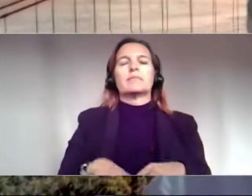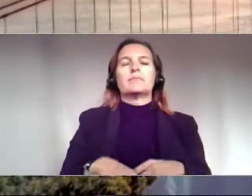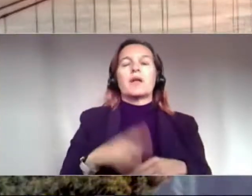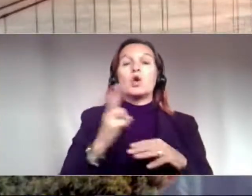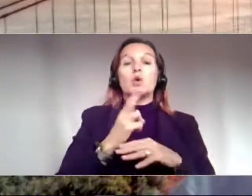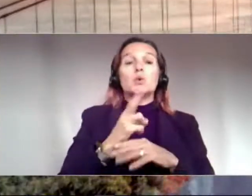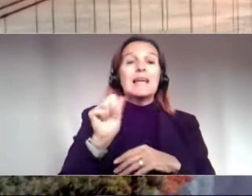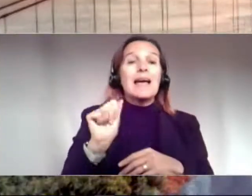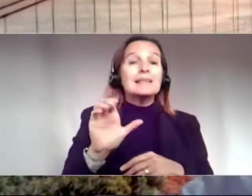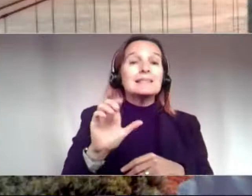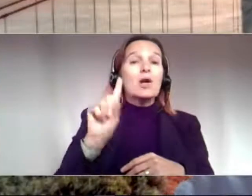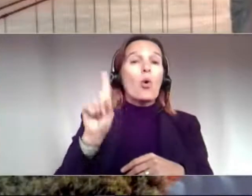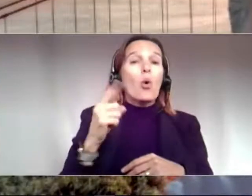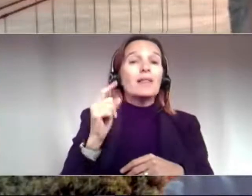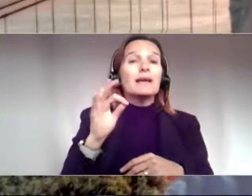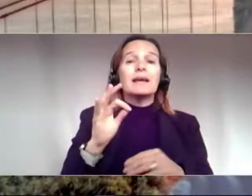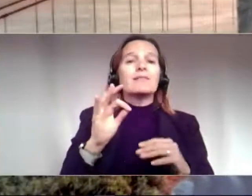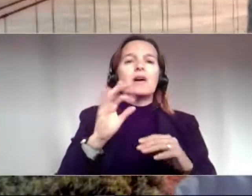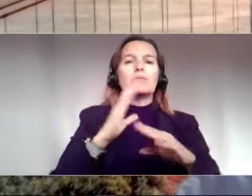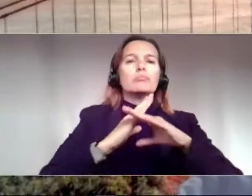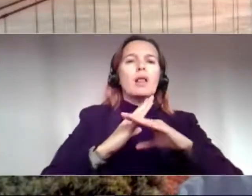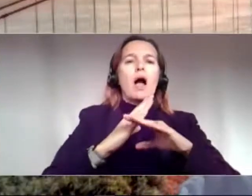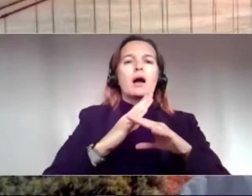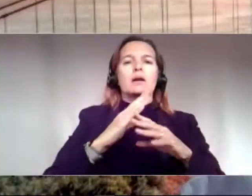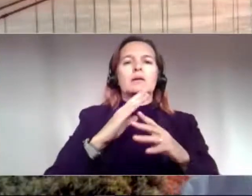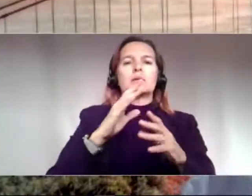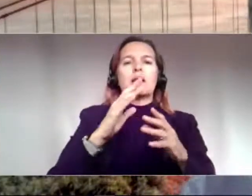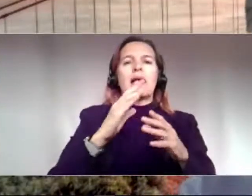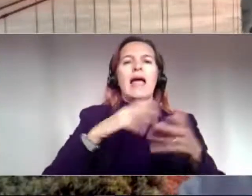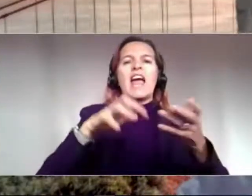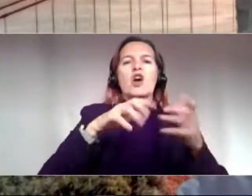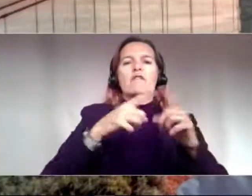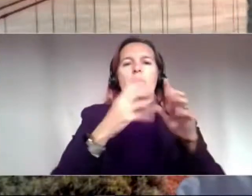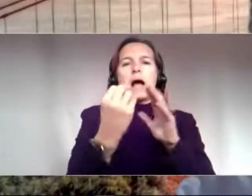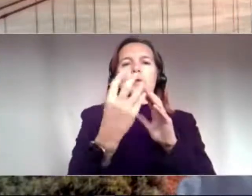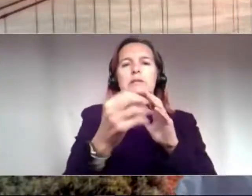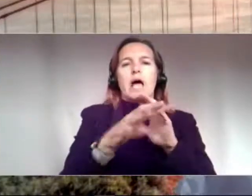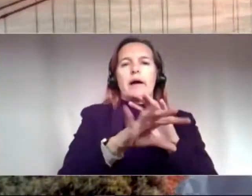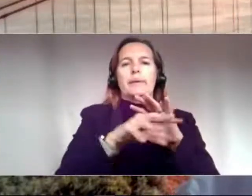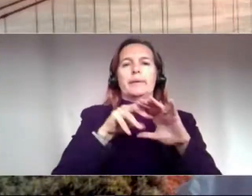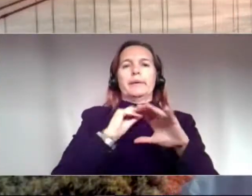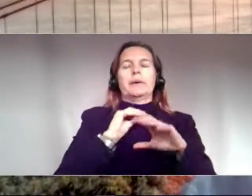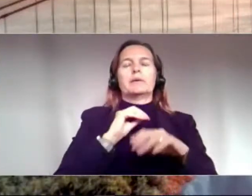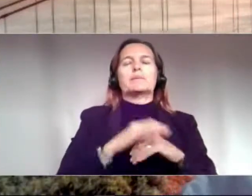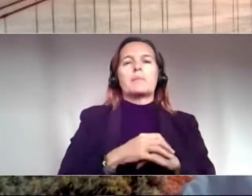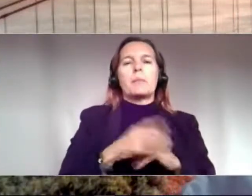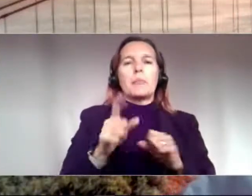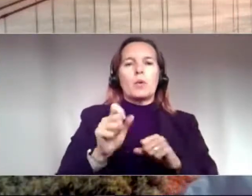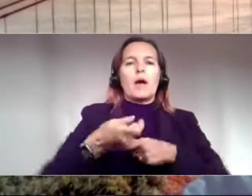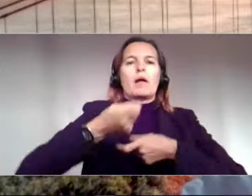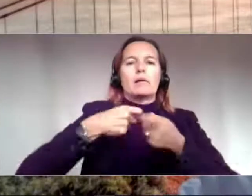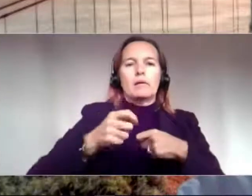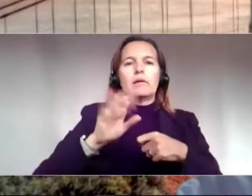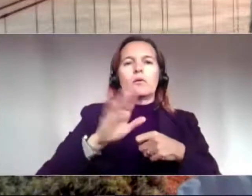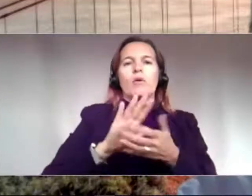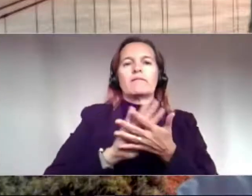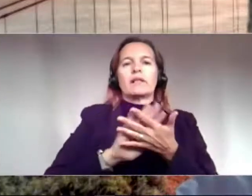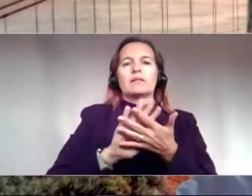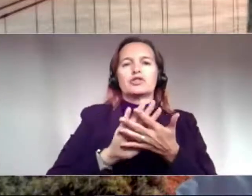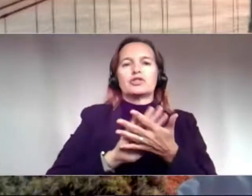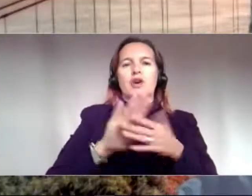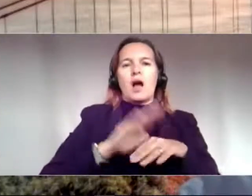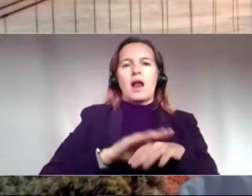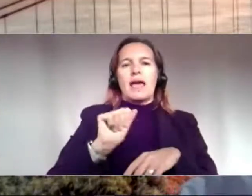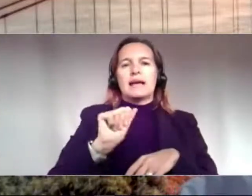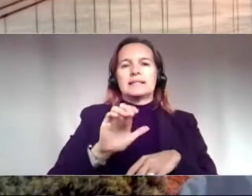bring smoke in from the outdoors. You can change the standard filter on your air conditioner to